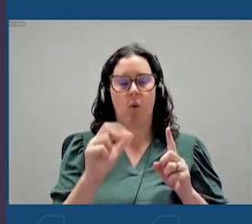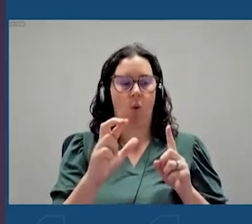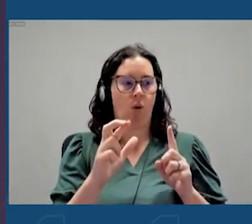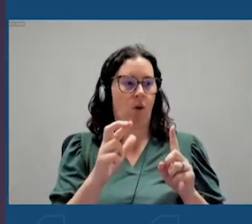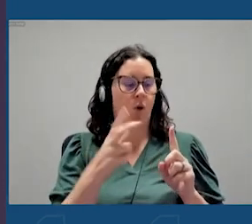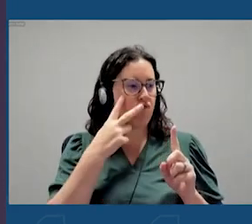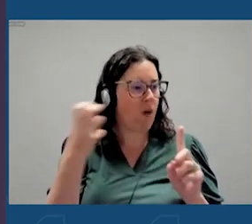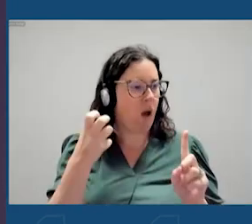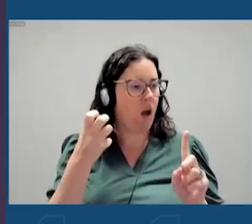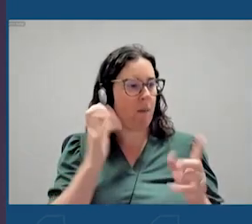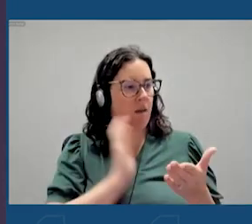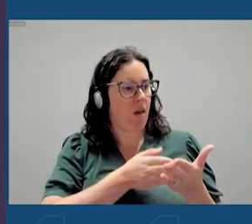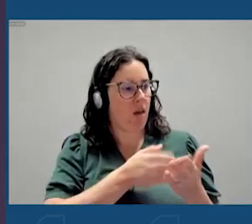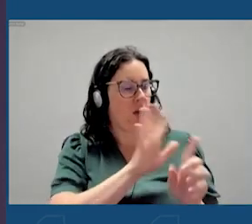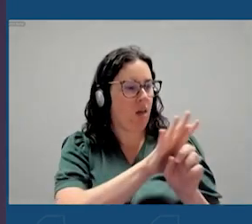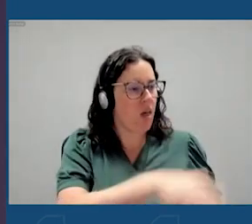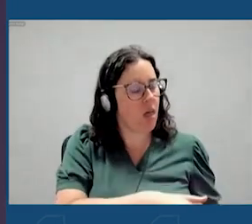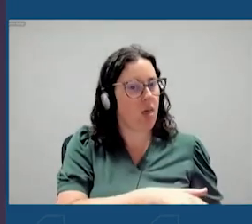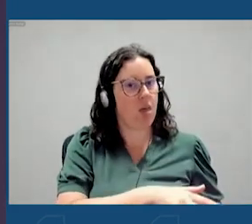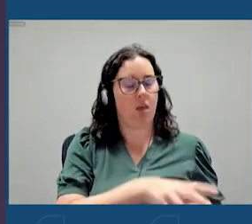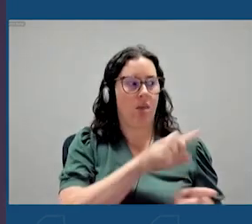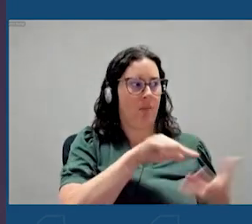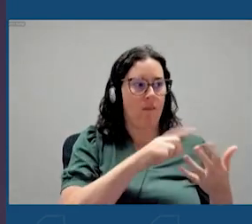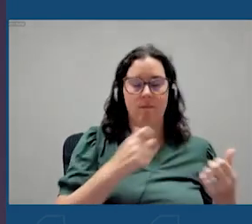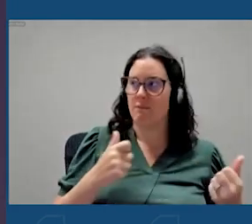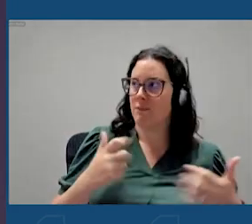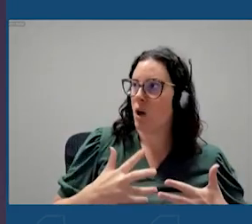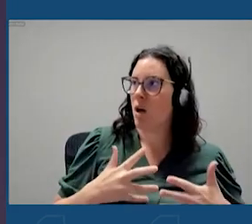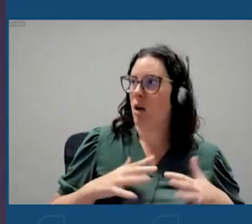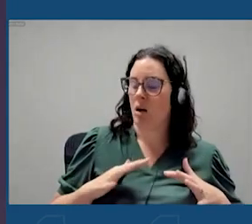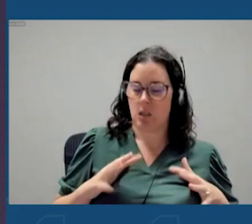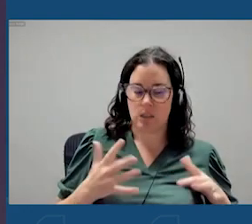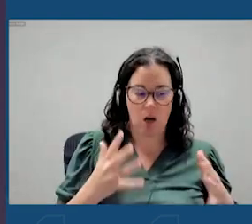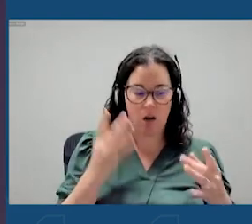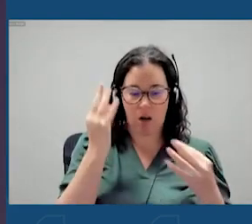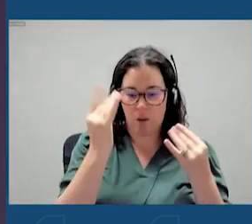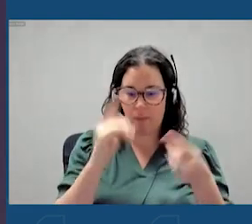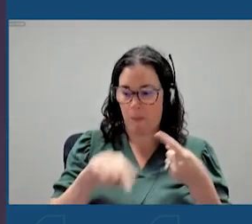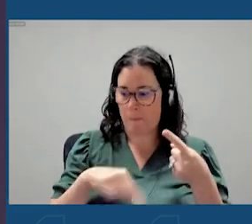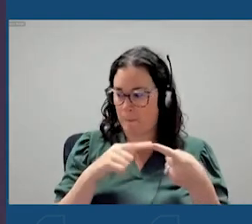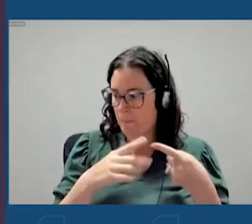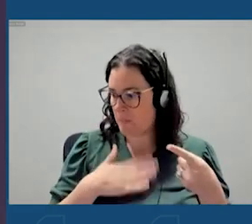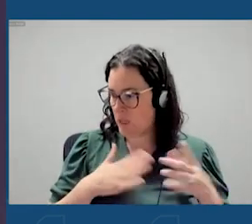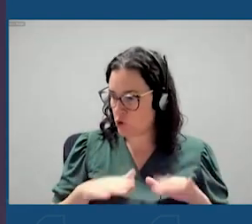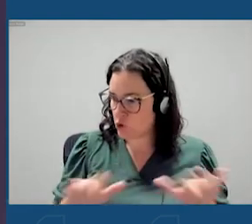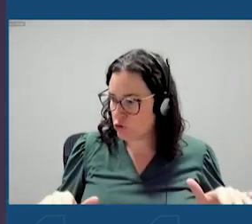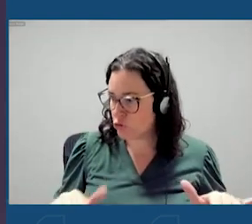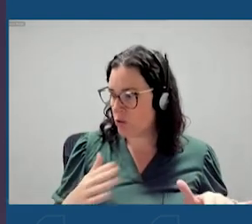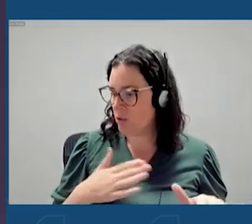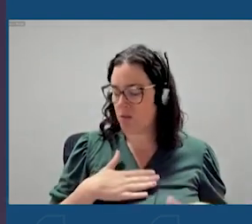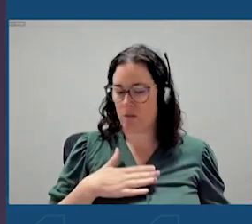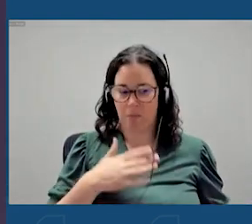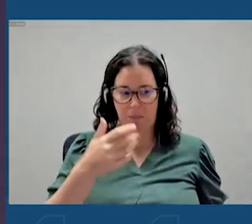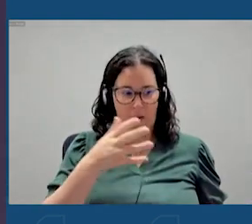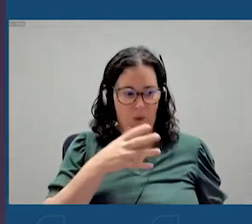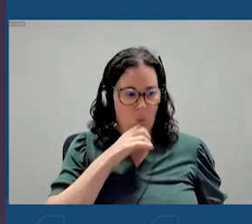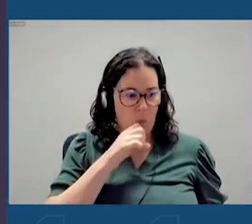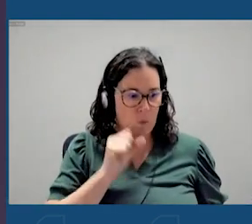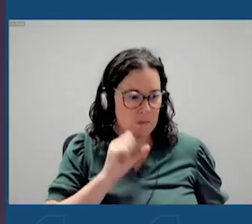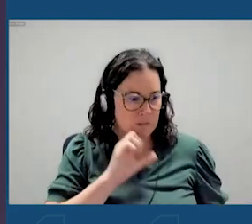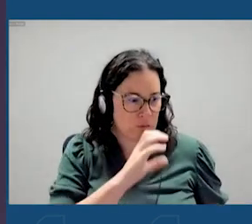fear, the anxiety, the worry about your children, your elderly parents walking the streets.